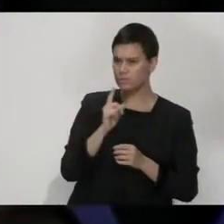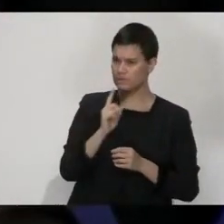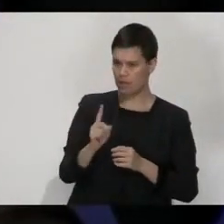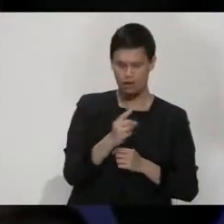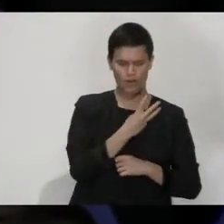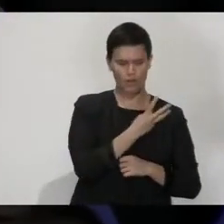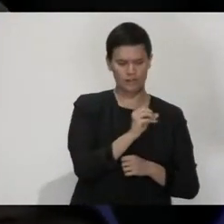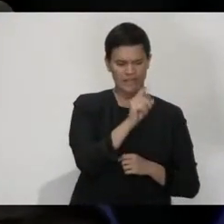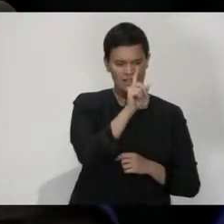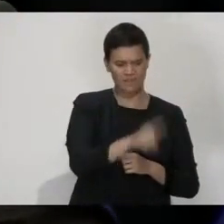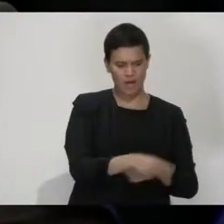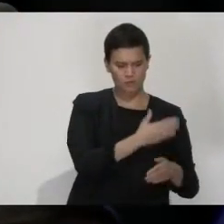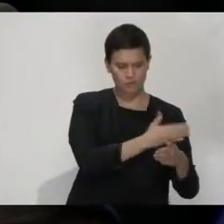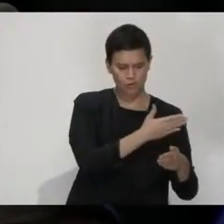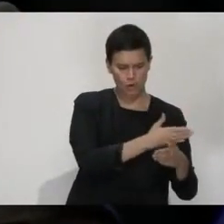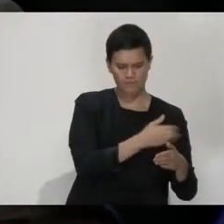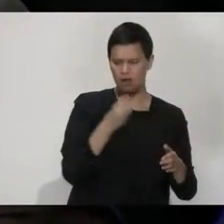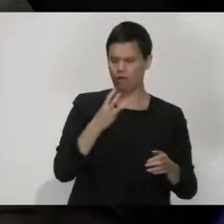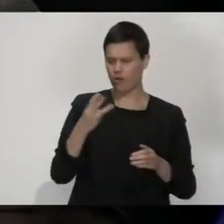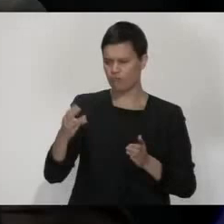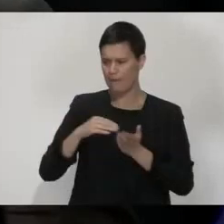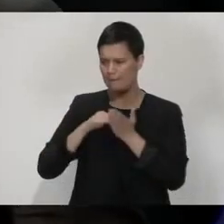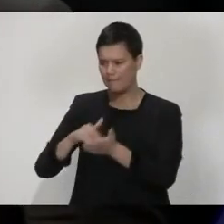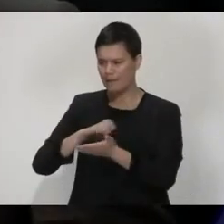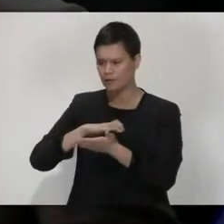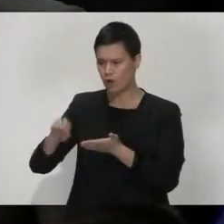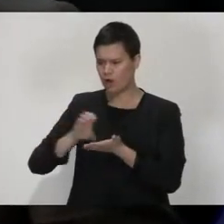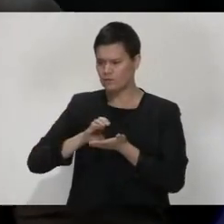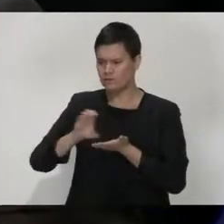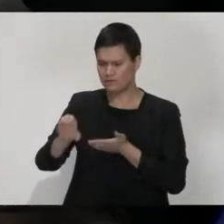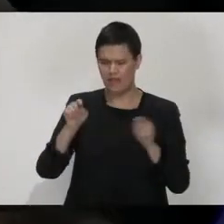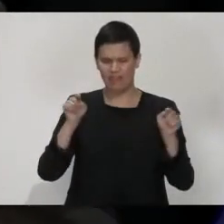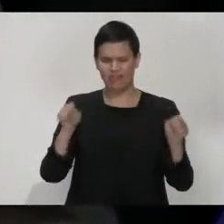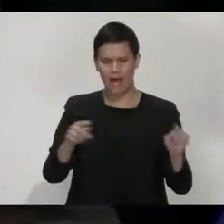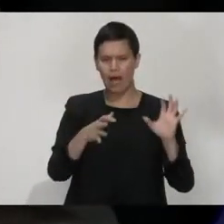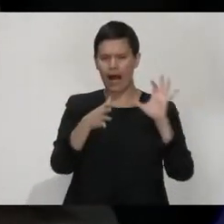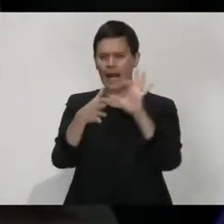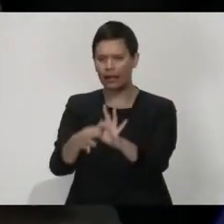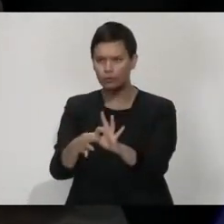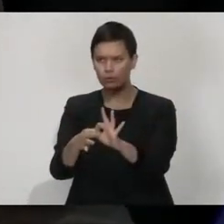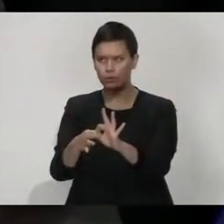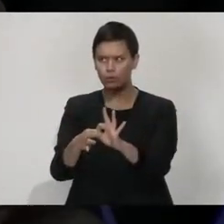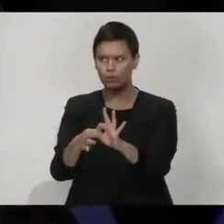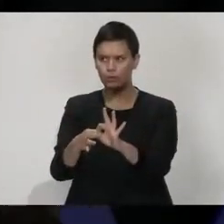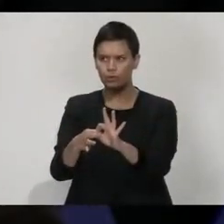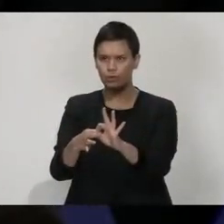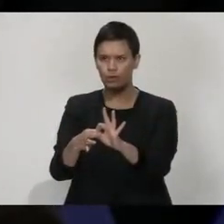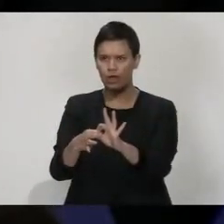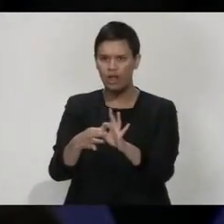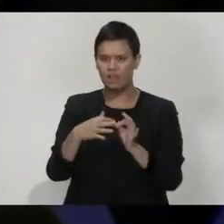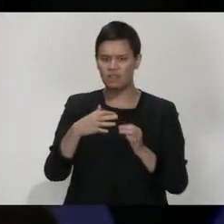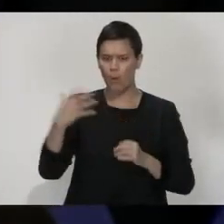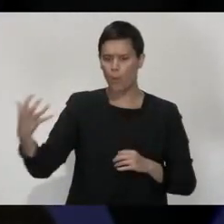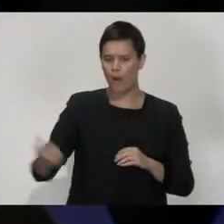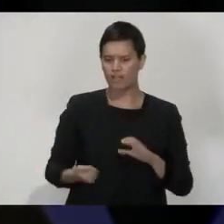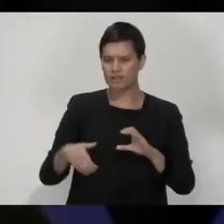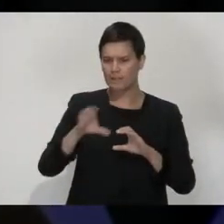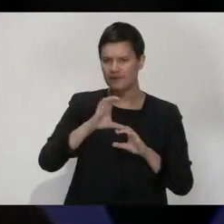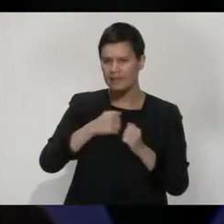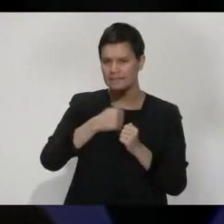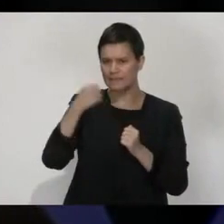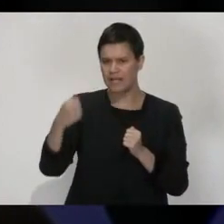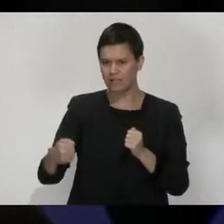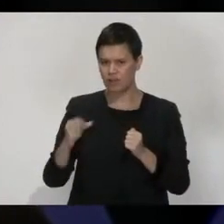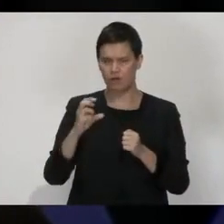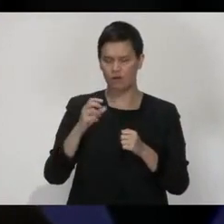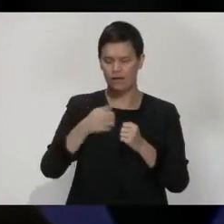33 million is specific to the resurgence wage subsidy in the first week. So is that in line with your expectations? I think that